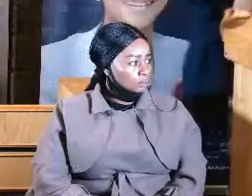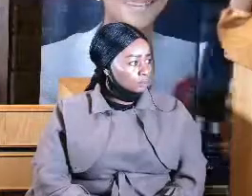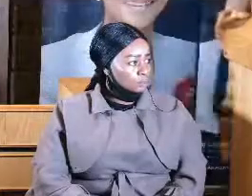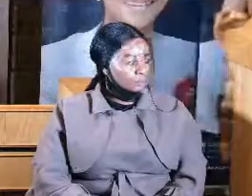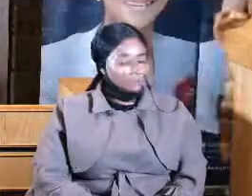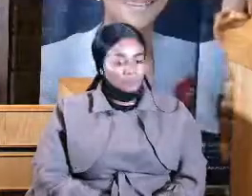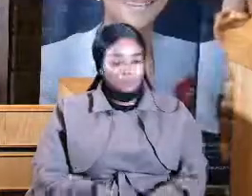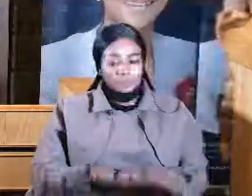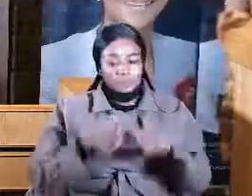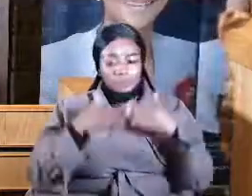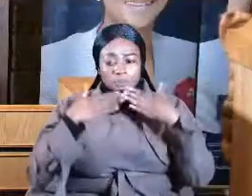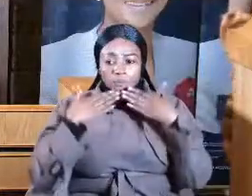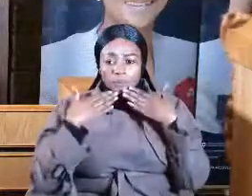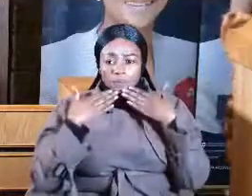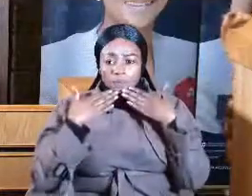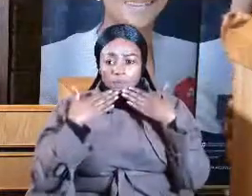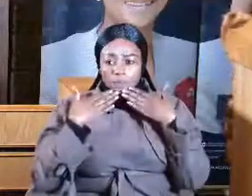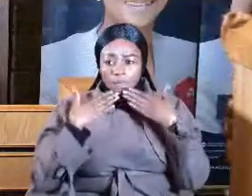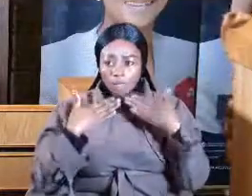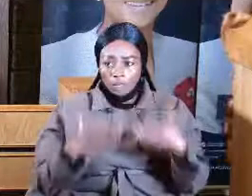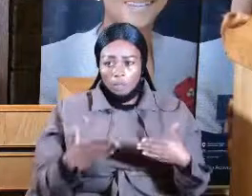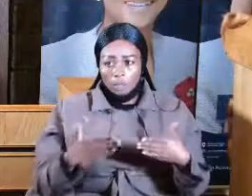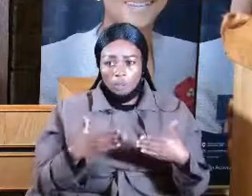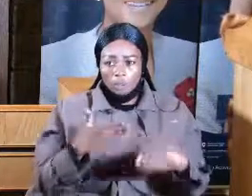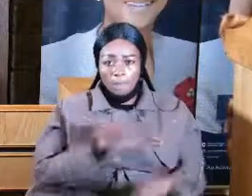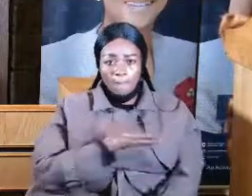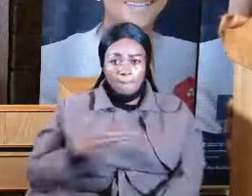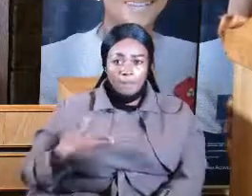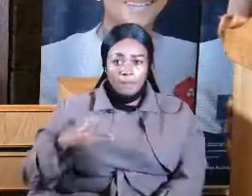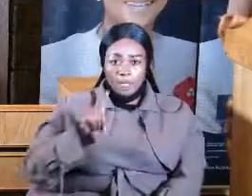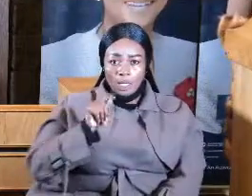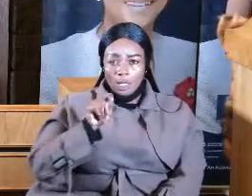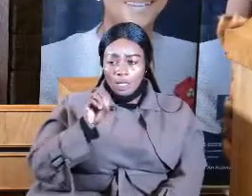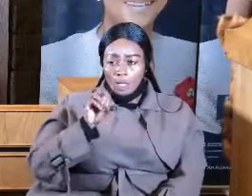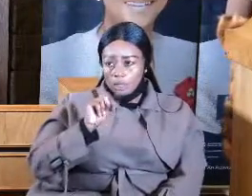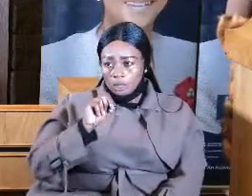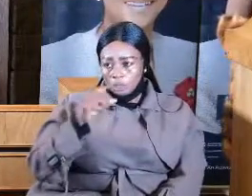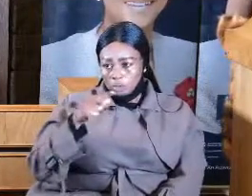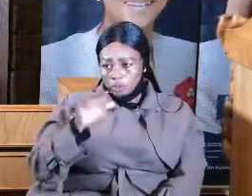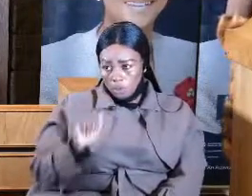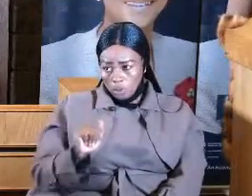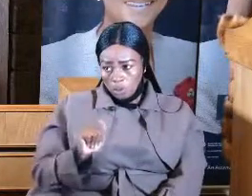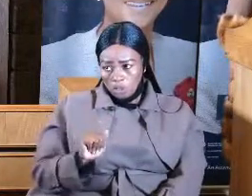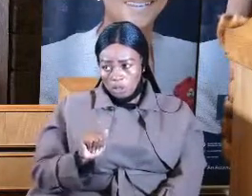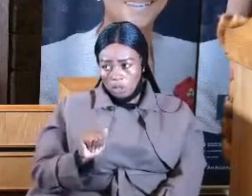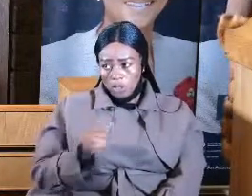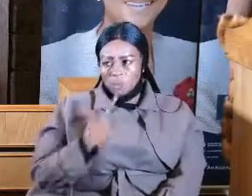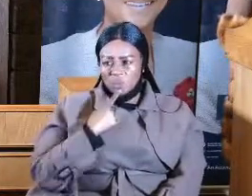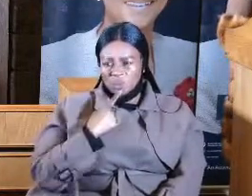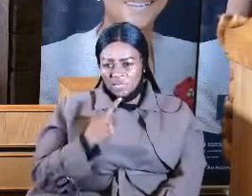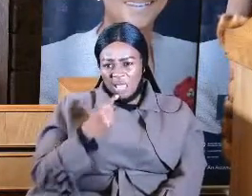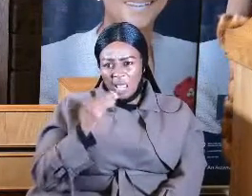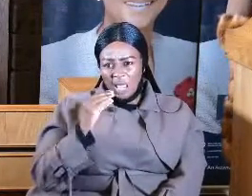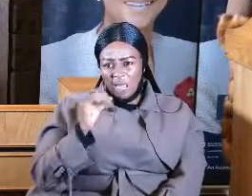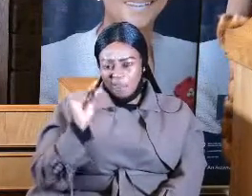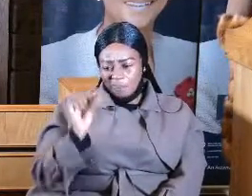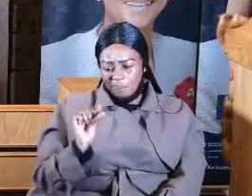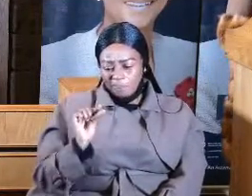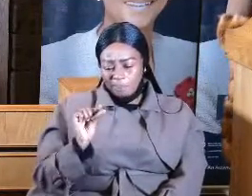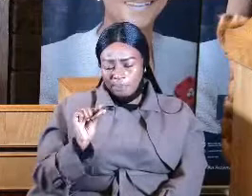Thank you so much, Metonga. You said so less, but